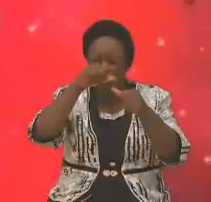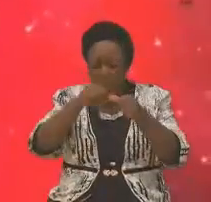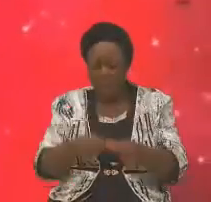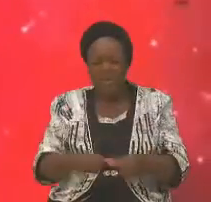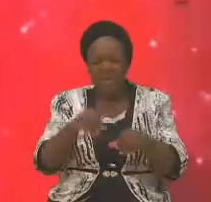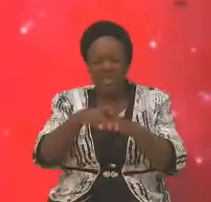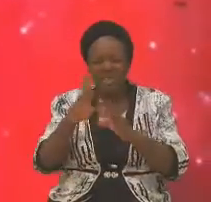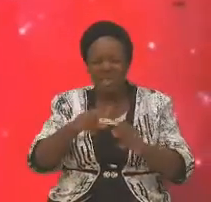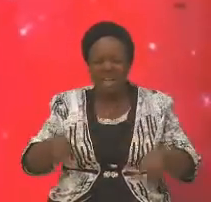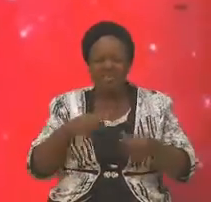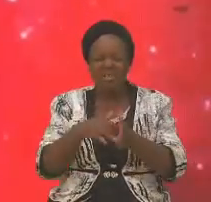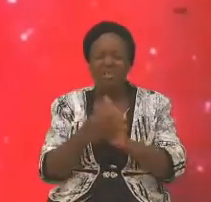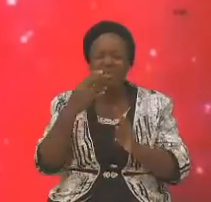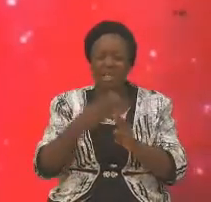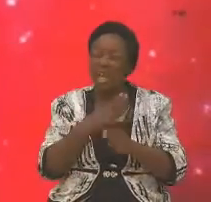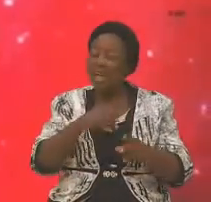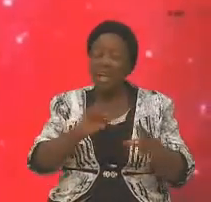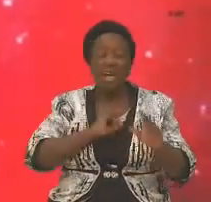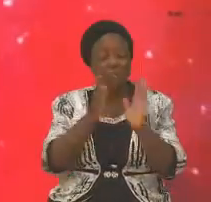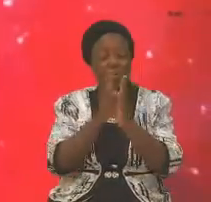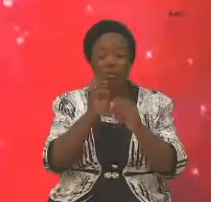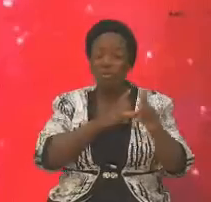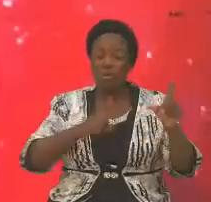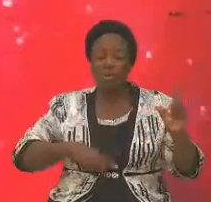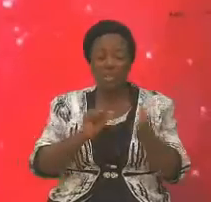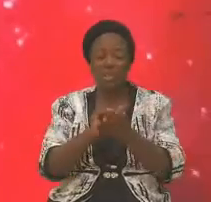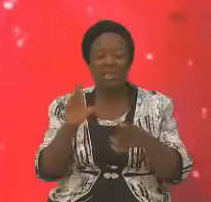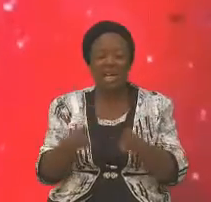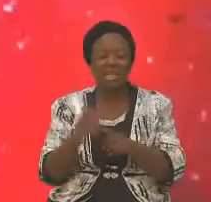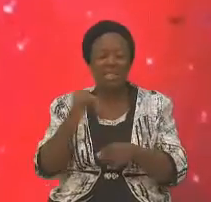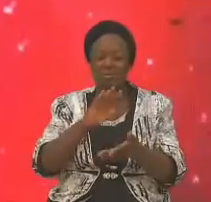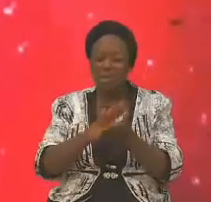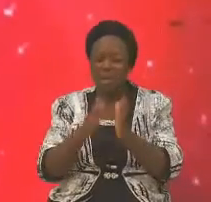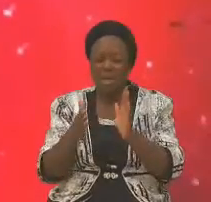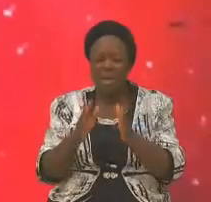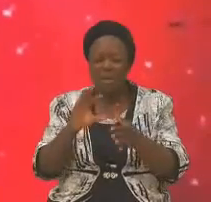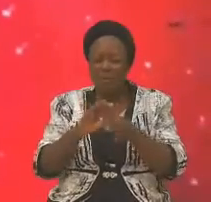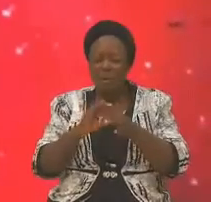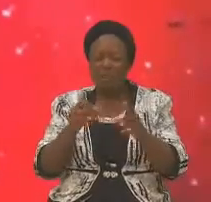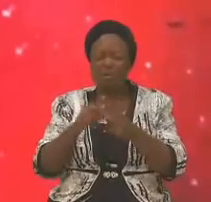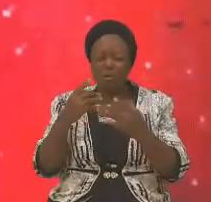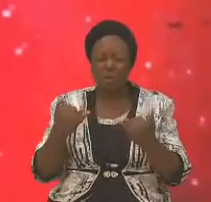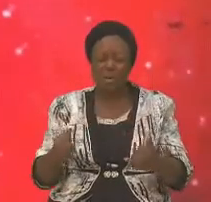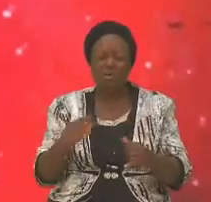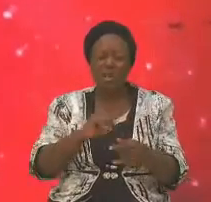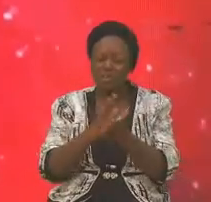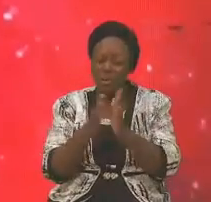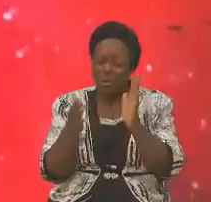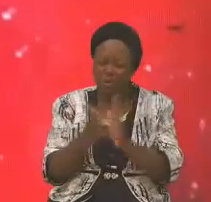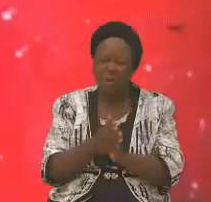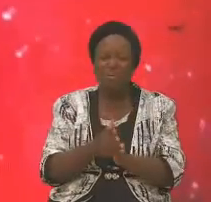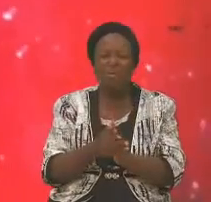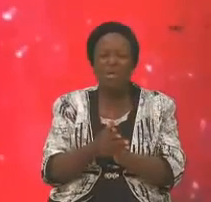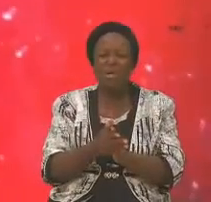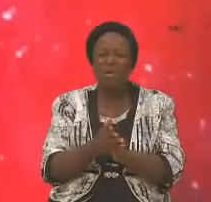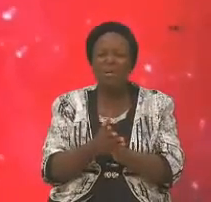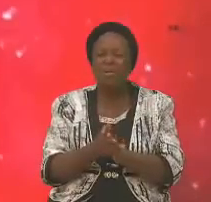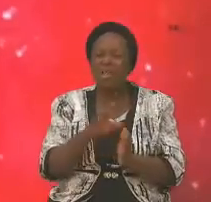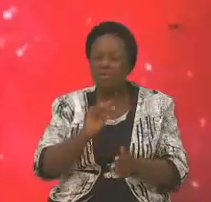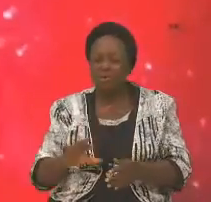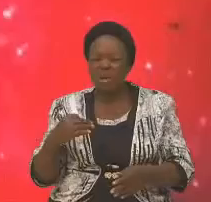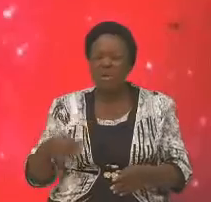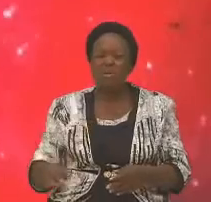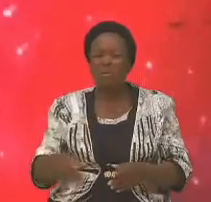they belong to you. They become citizens of the kingdom of God. We thank you. We know it is done. In